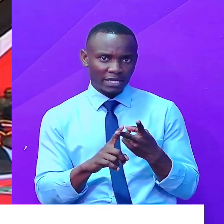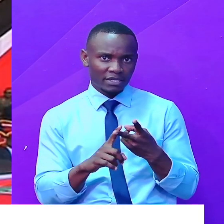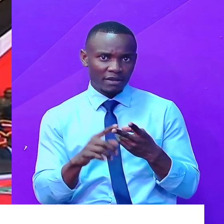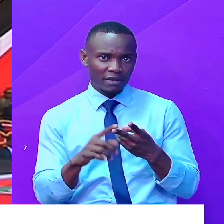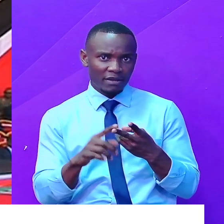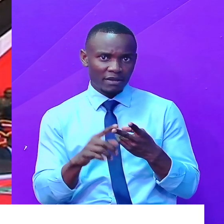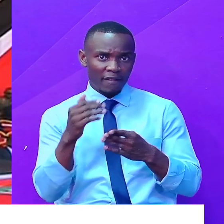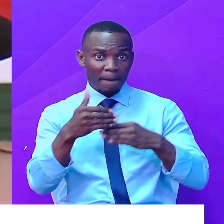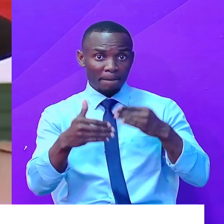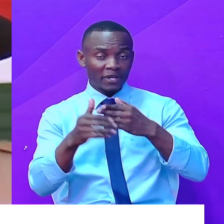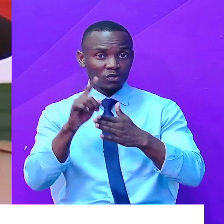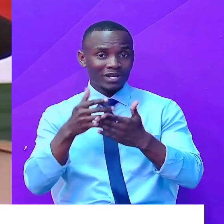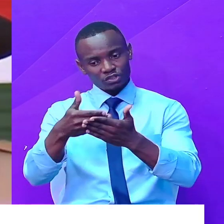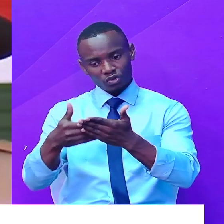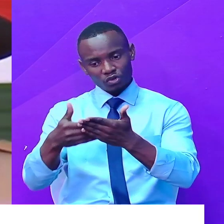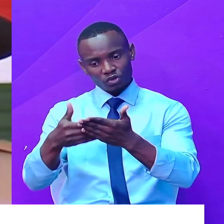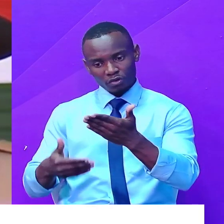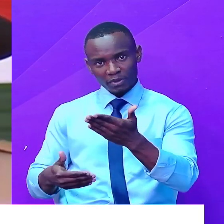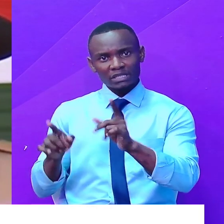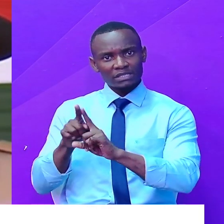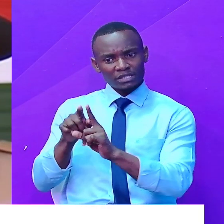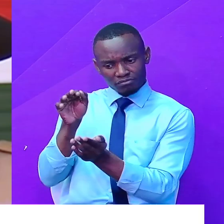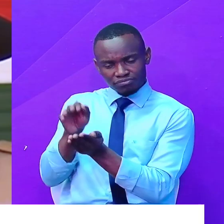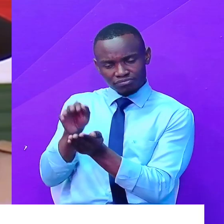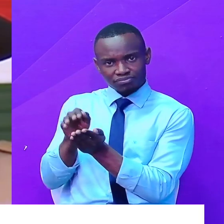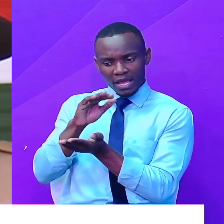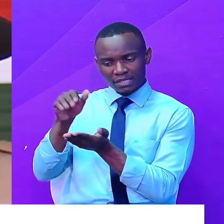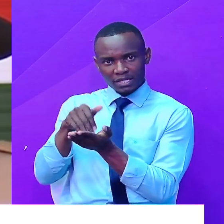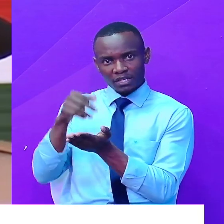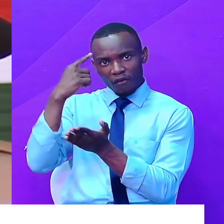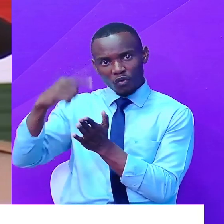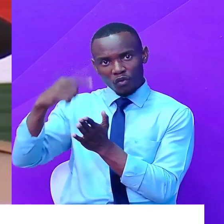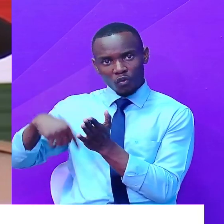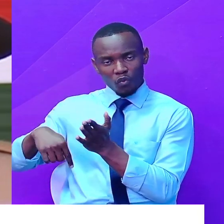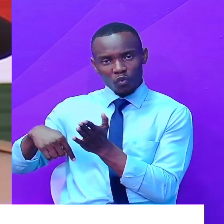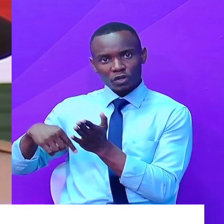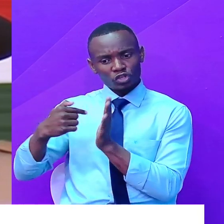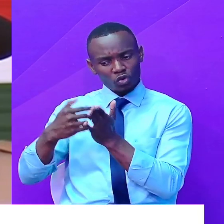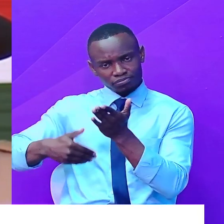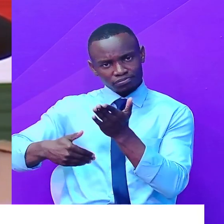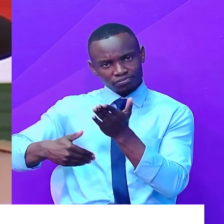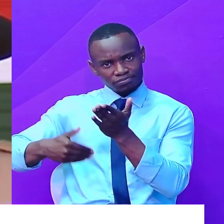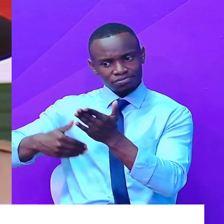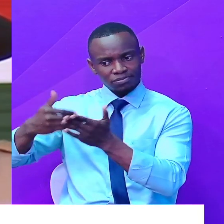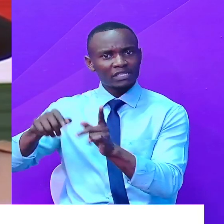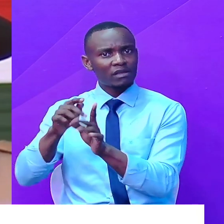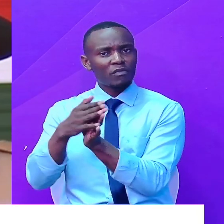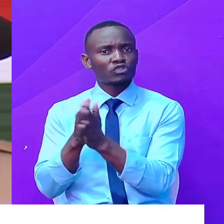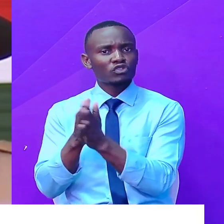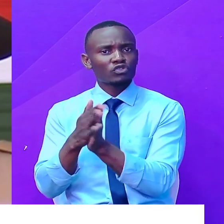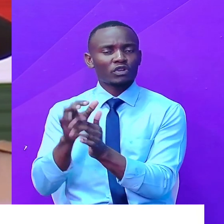documentation and research centers to keep records, testimonies, and narratives about our